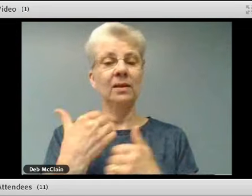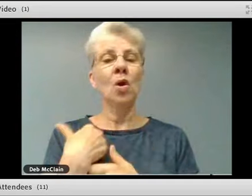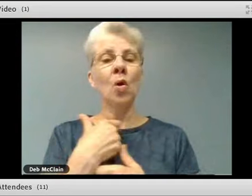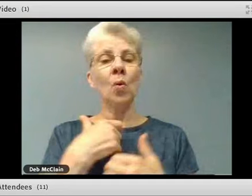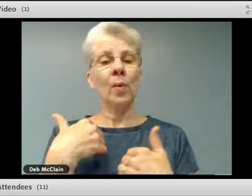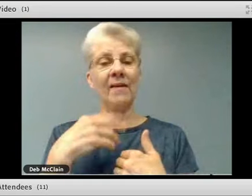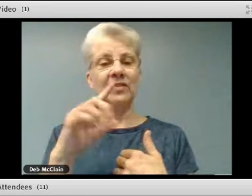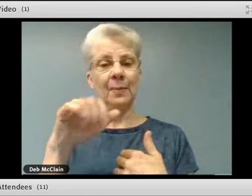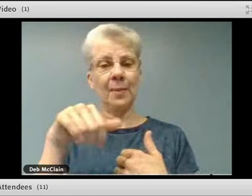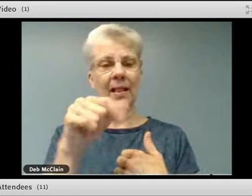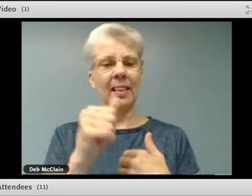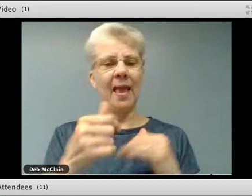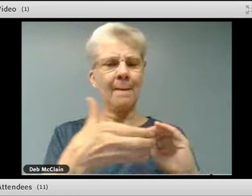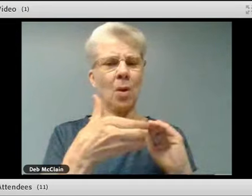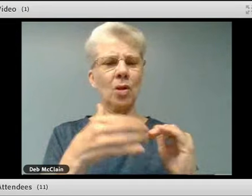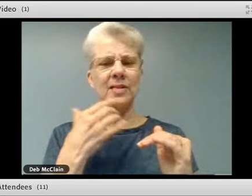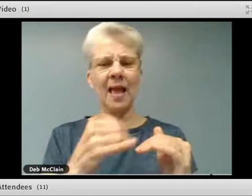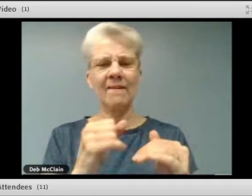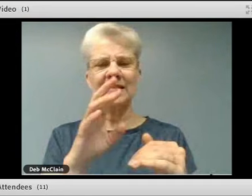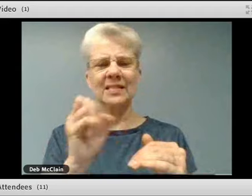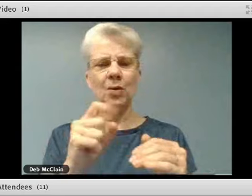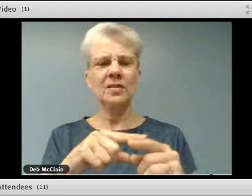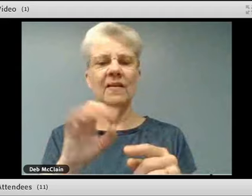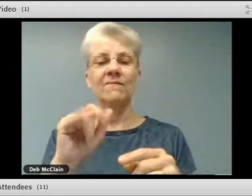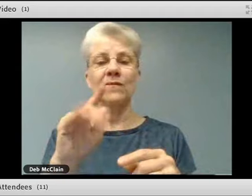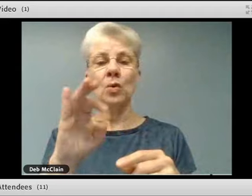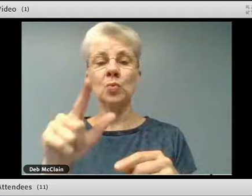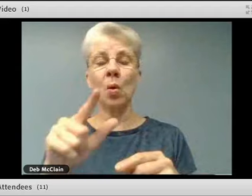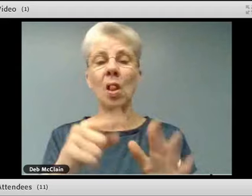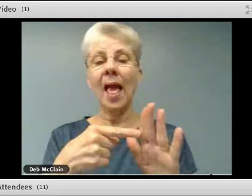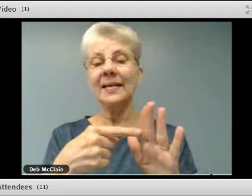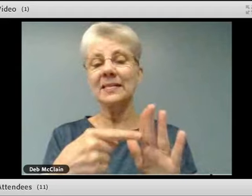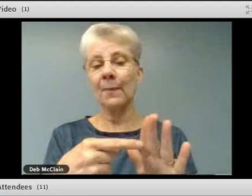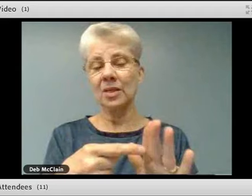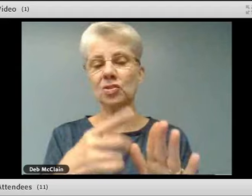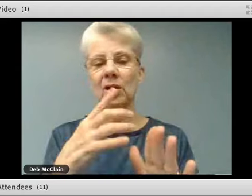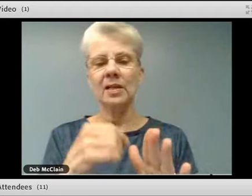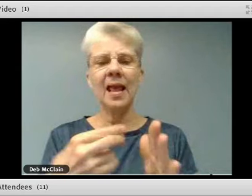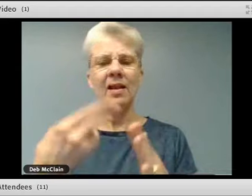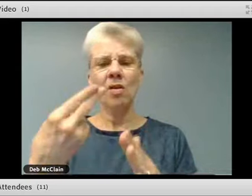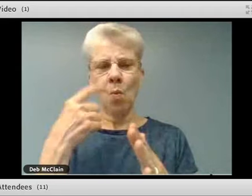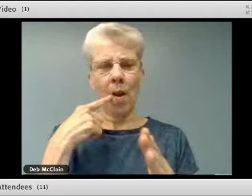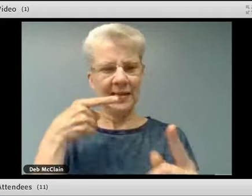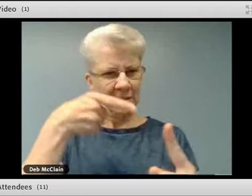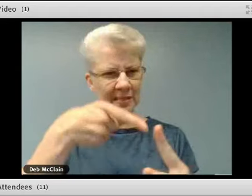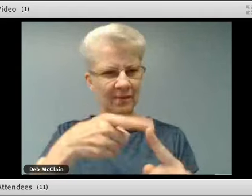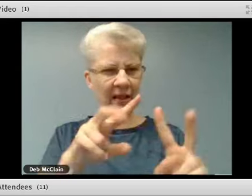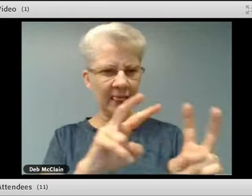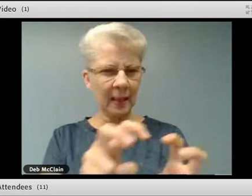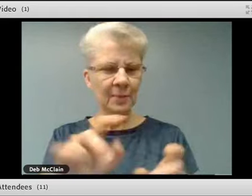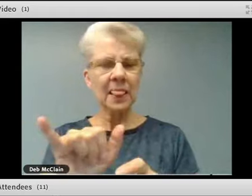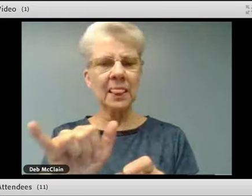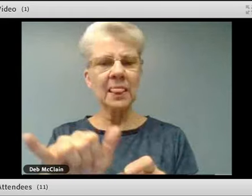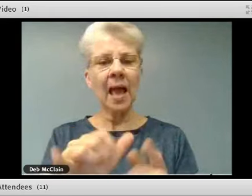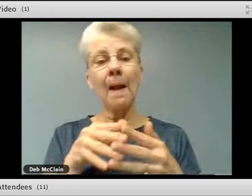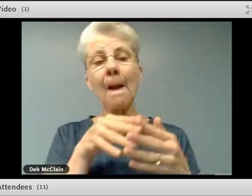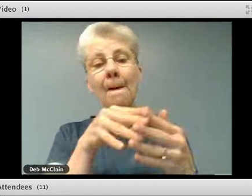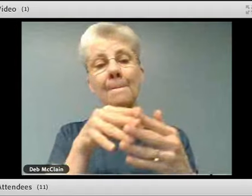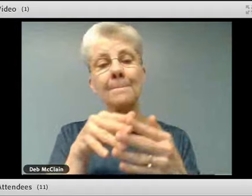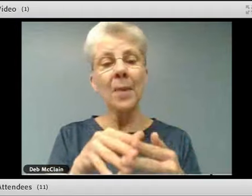curated a series of virtual exhibitions highlighting specific themes such as American imperialism,